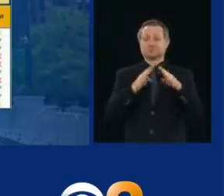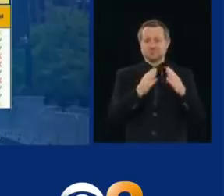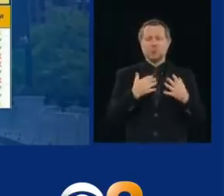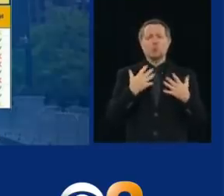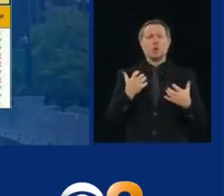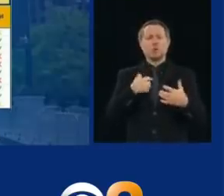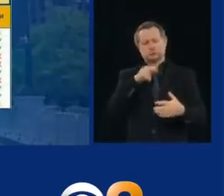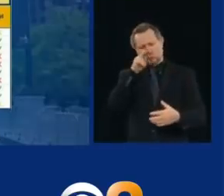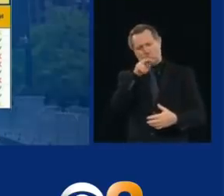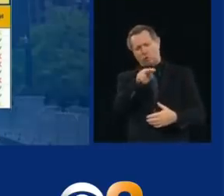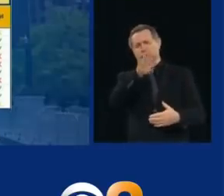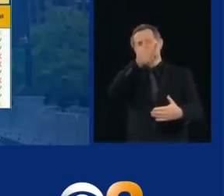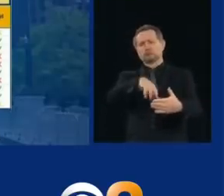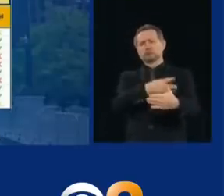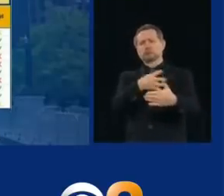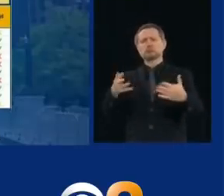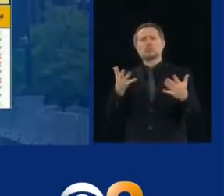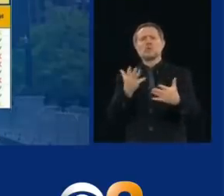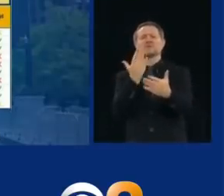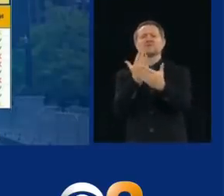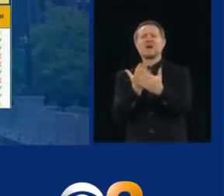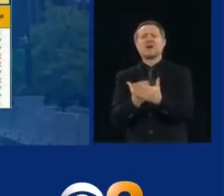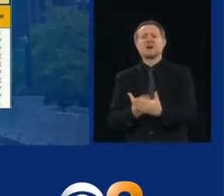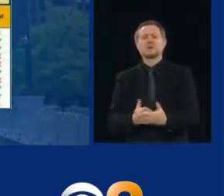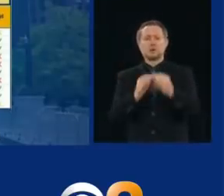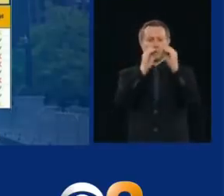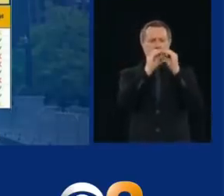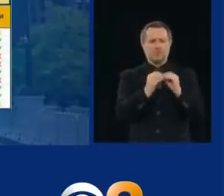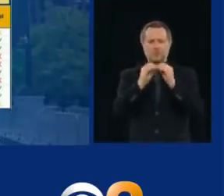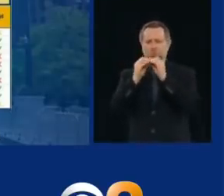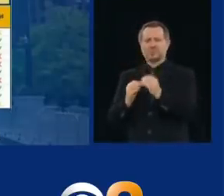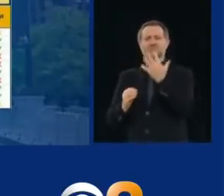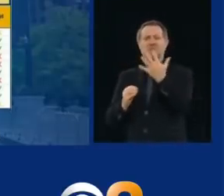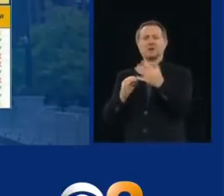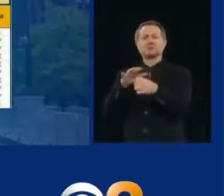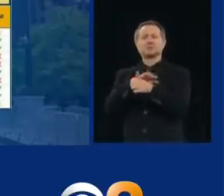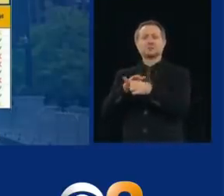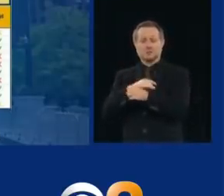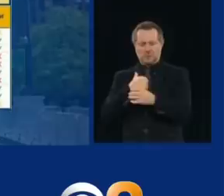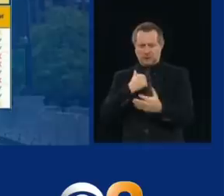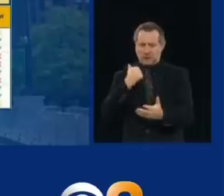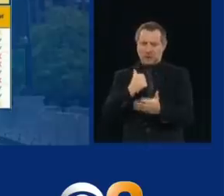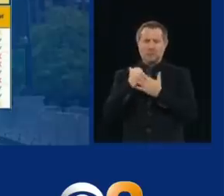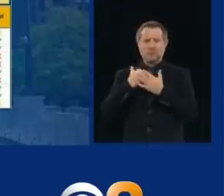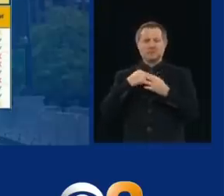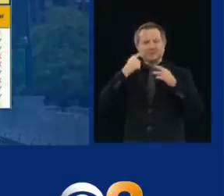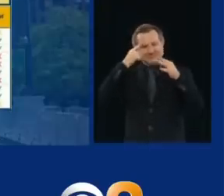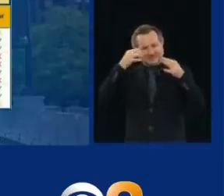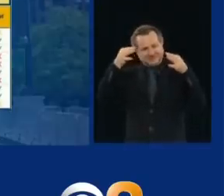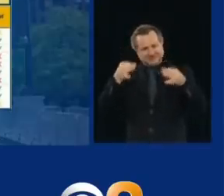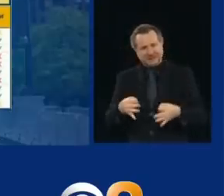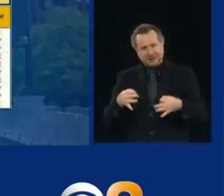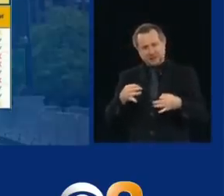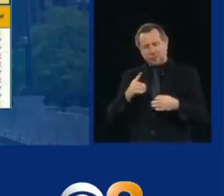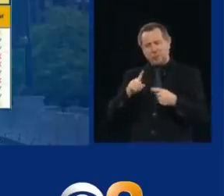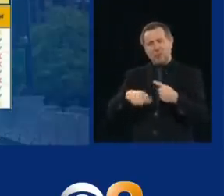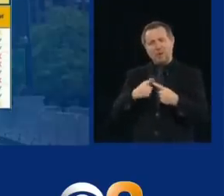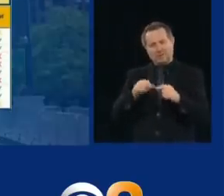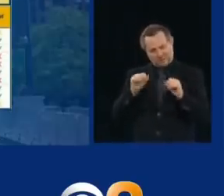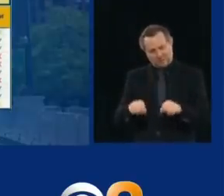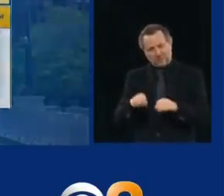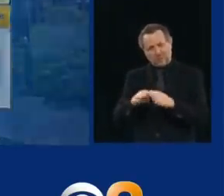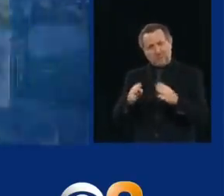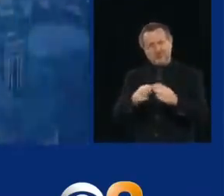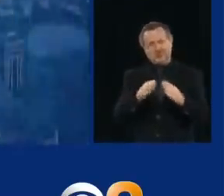the facts and data that are driving these decisions. There's been a shift in the